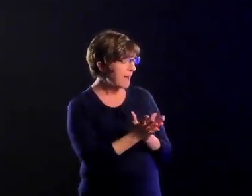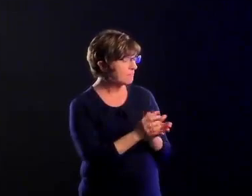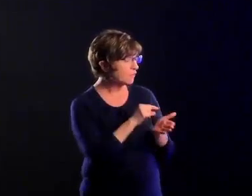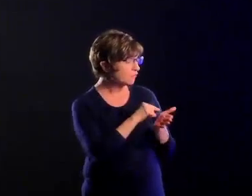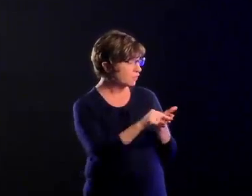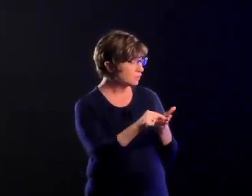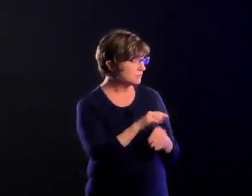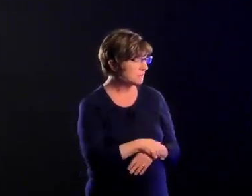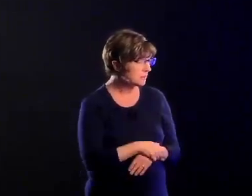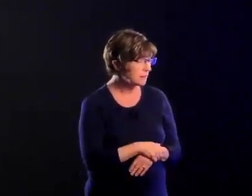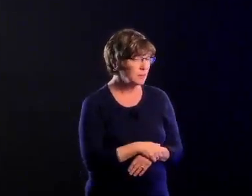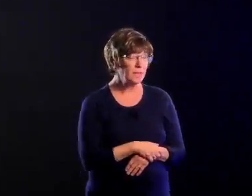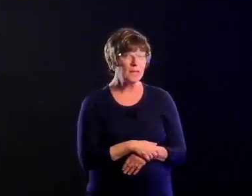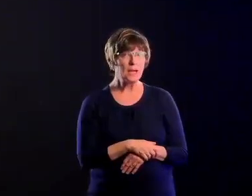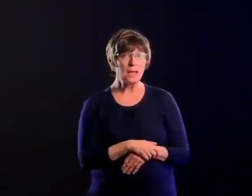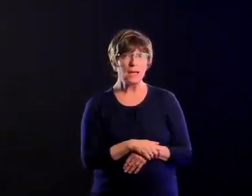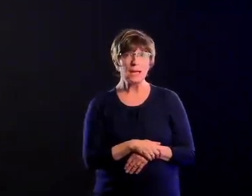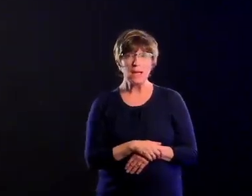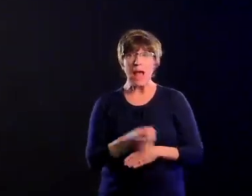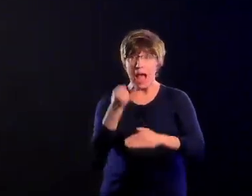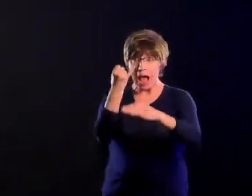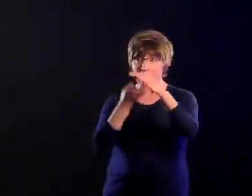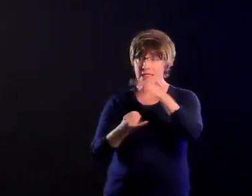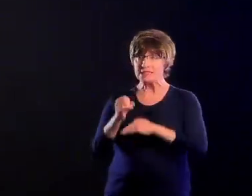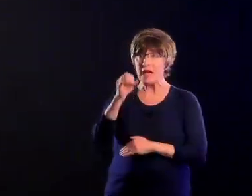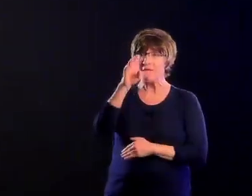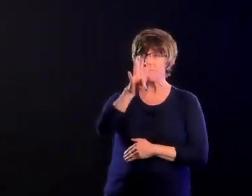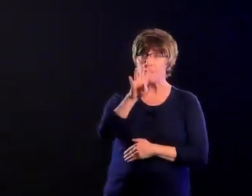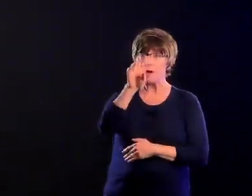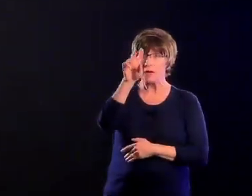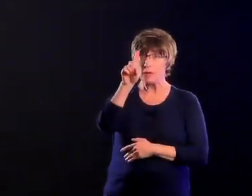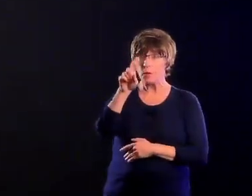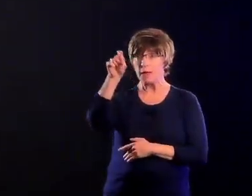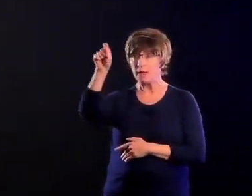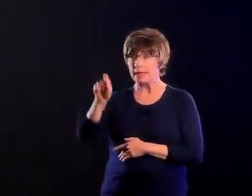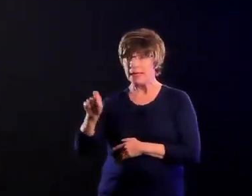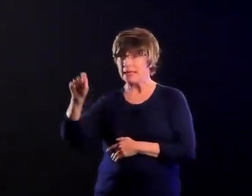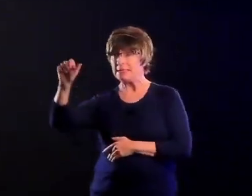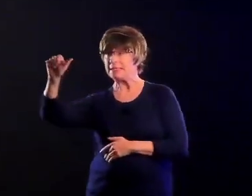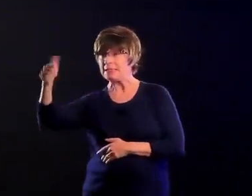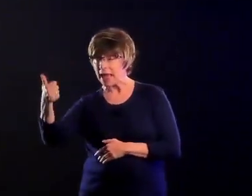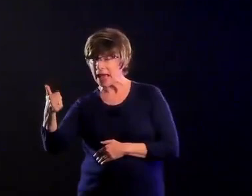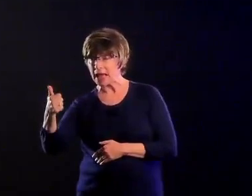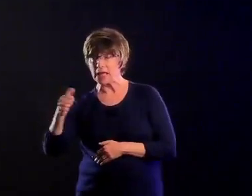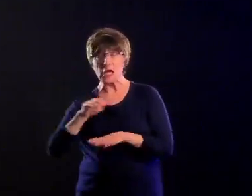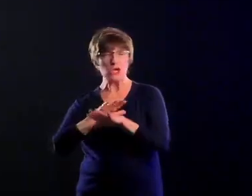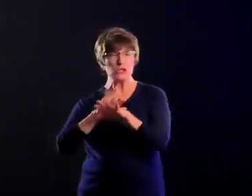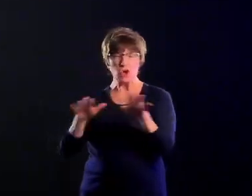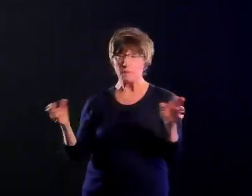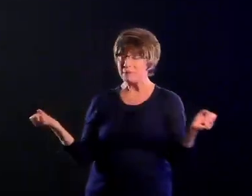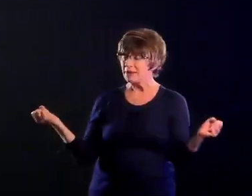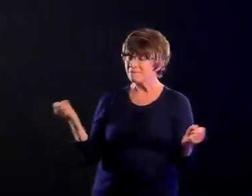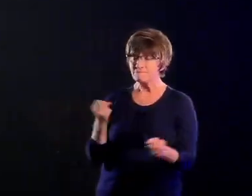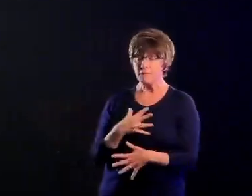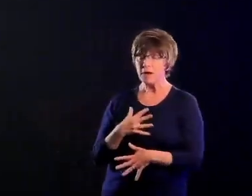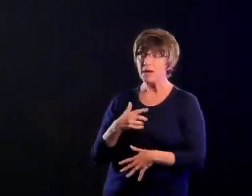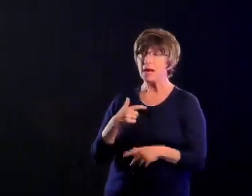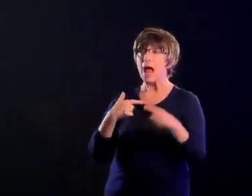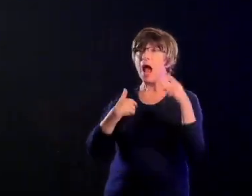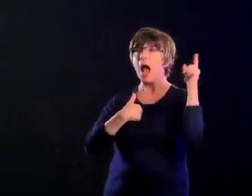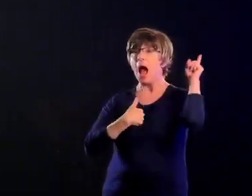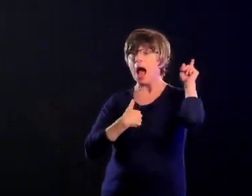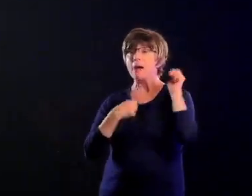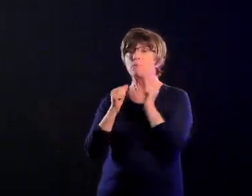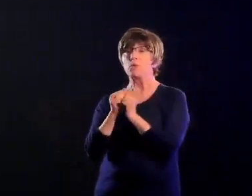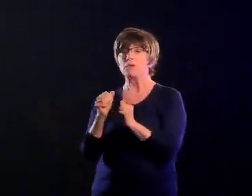M&M? That's what Isaiah 41 verses 10. So do not fear, for I am with you. Do